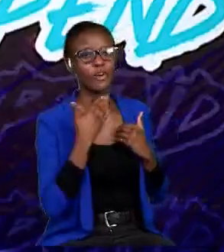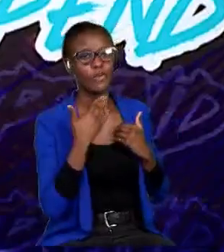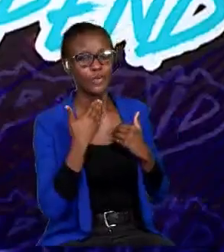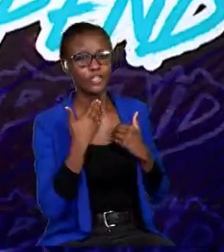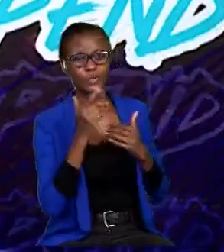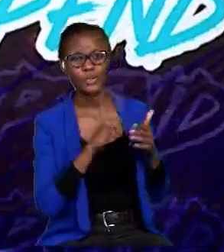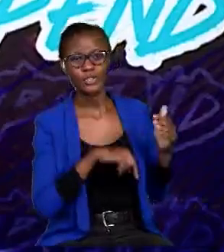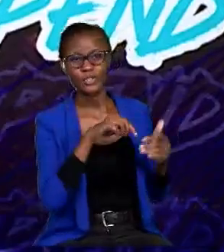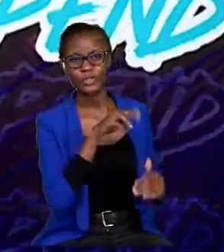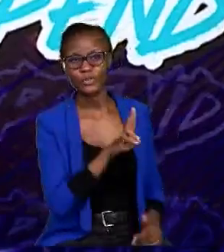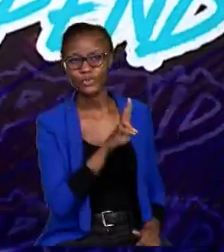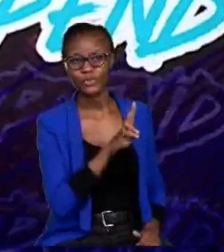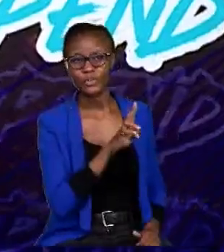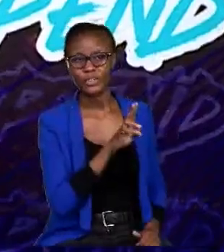are,